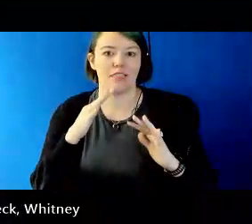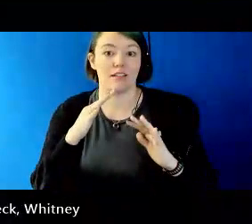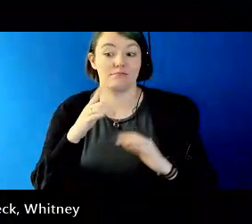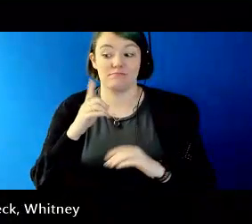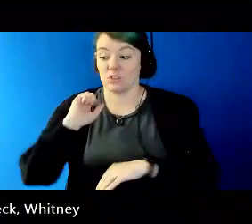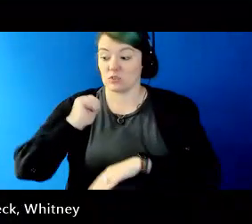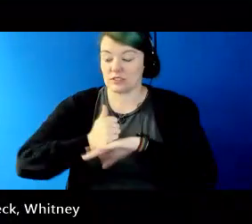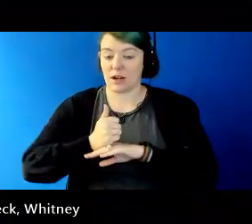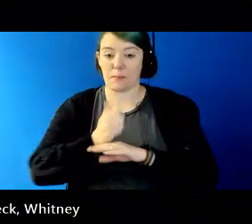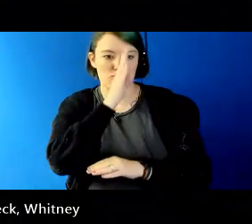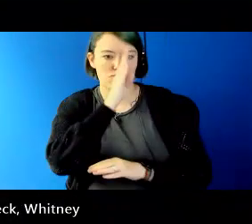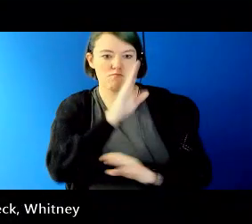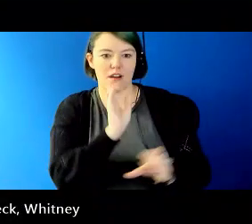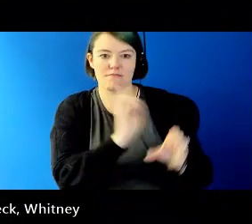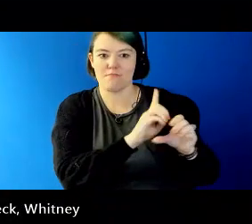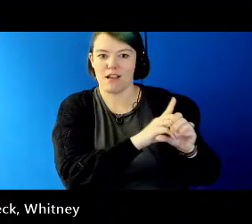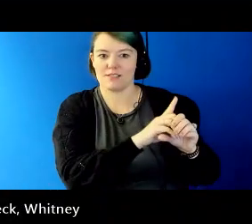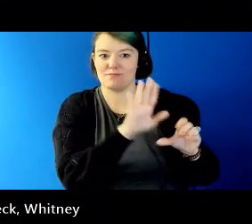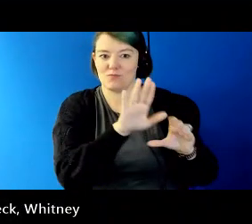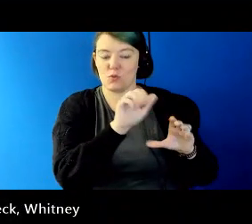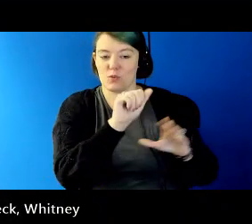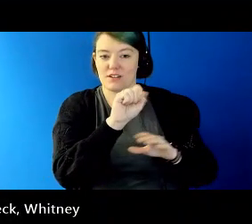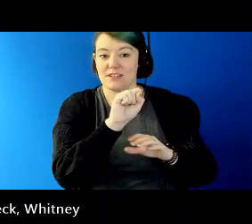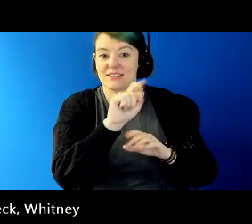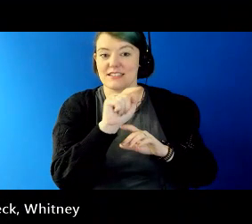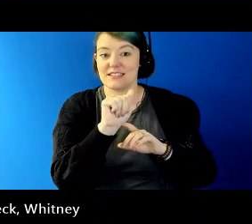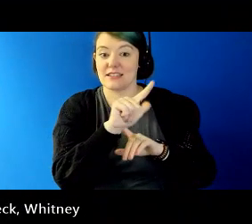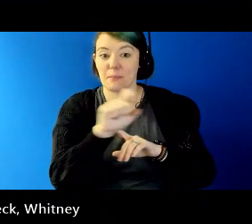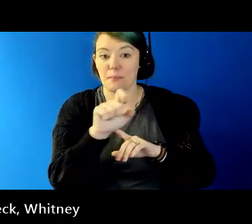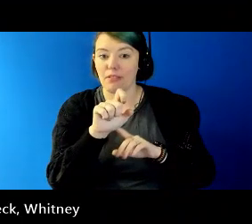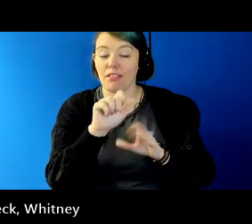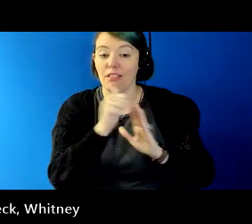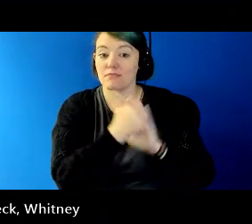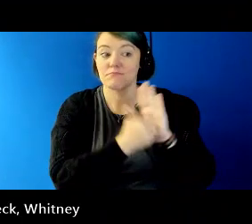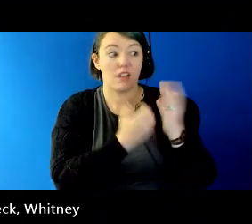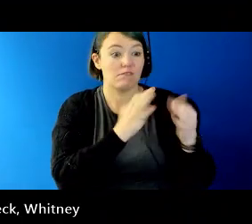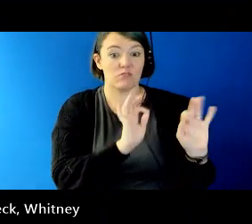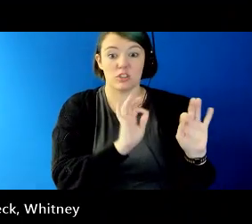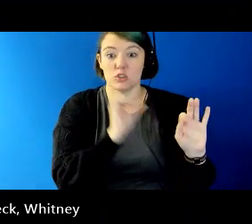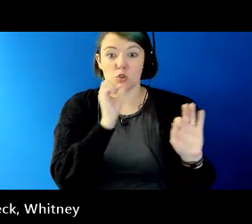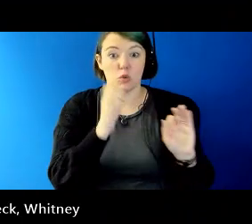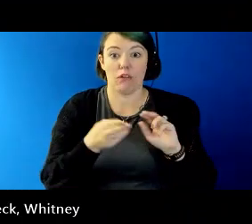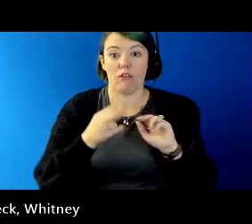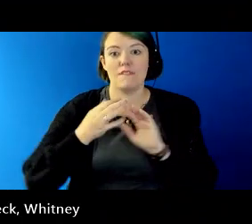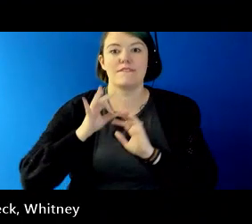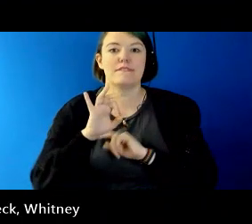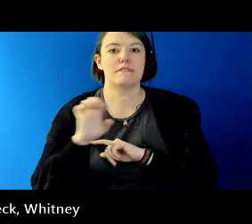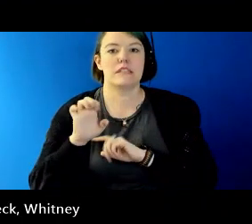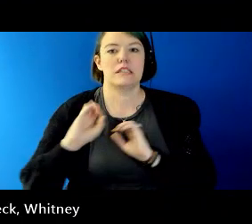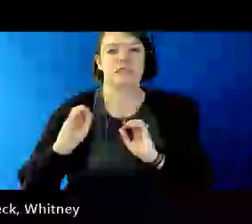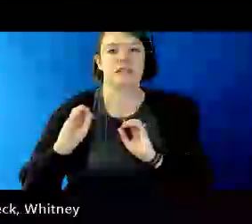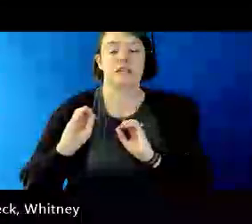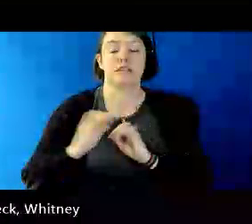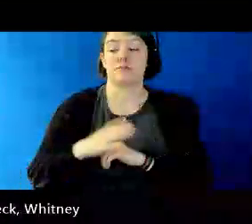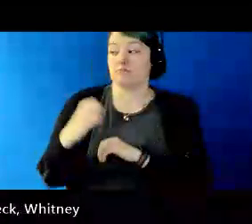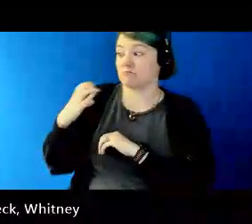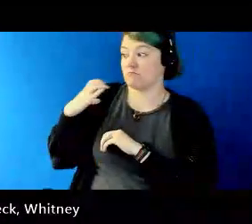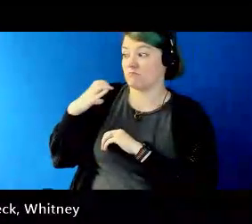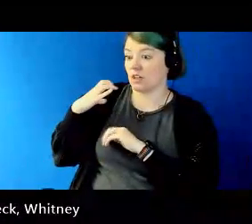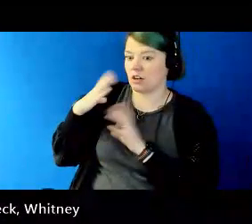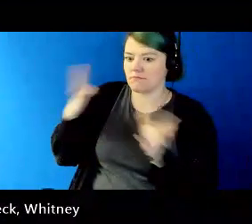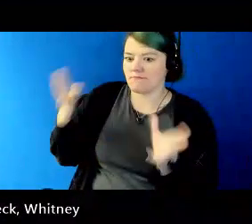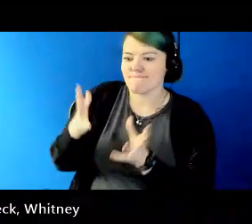your stable account in your own portal, there is no cost. And if for an employer to promote it, there is also no cost, which